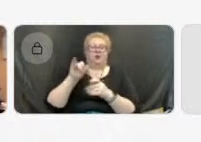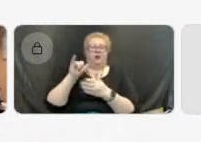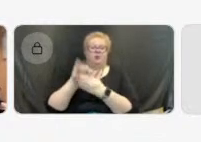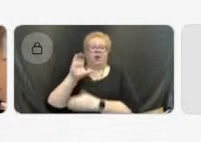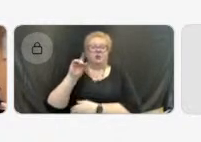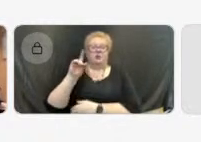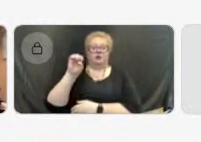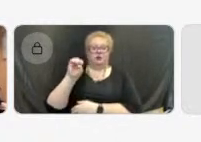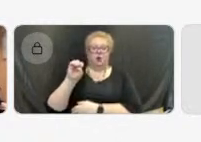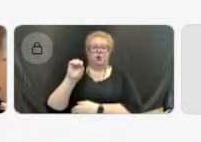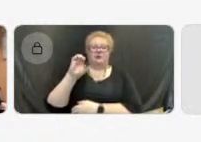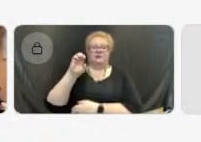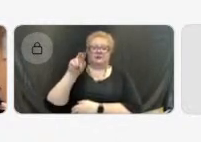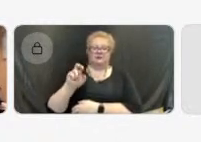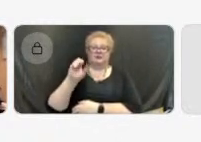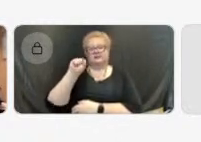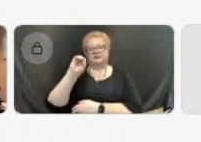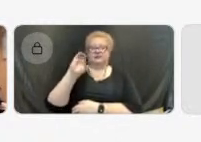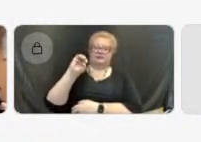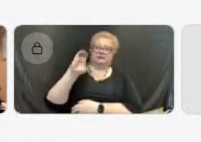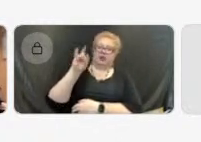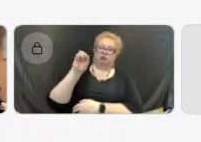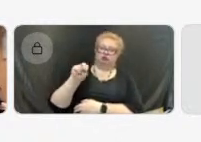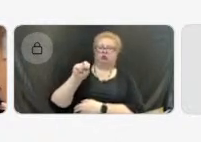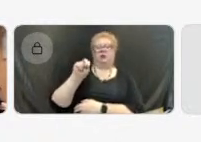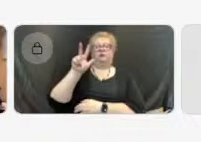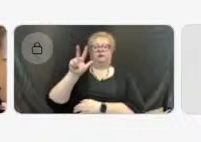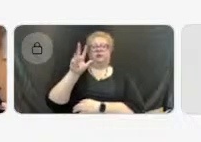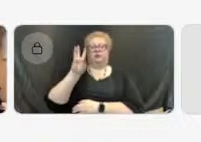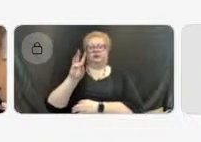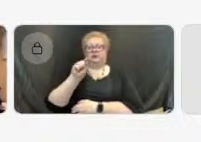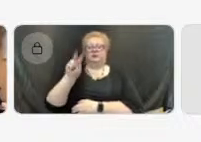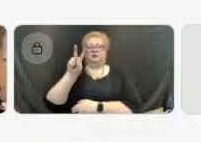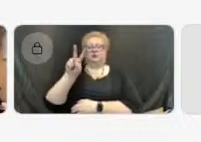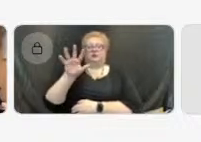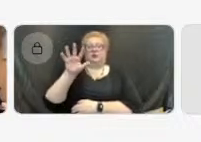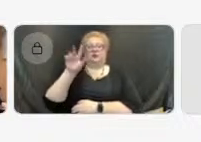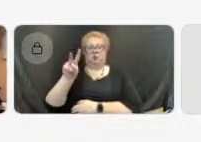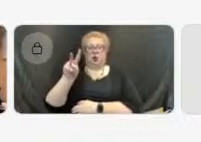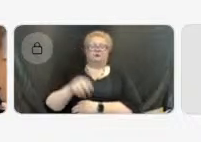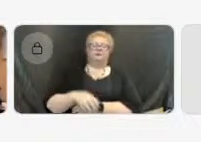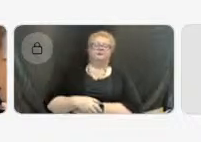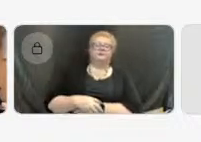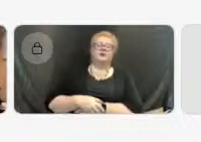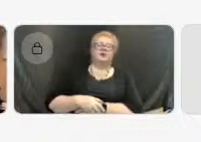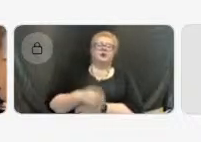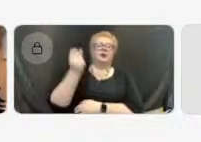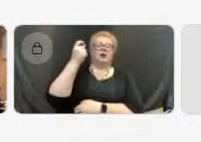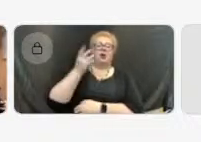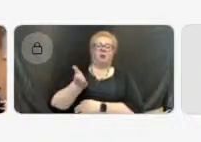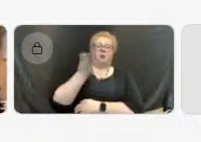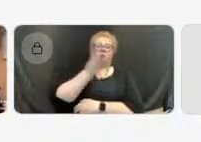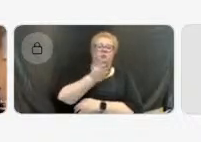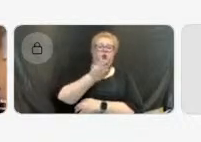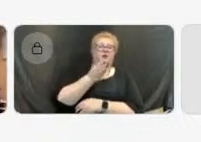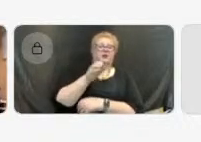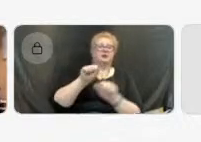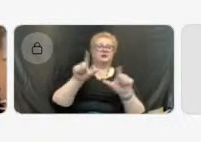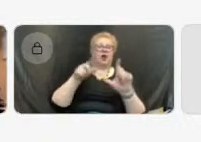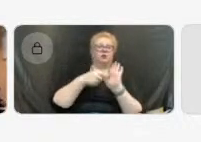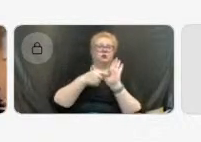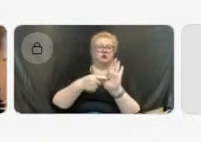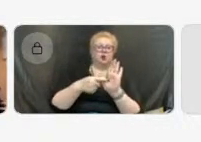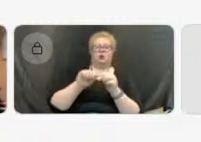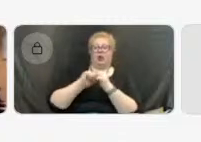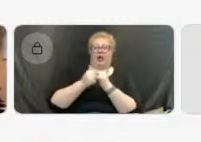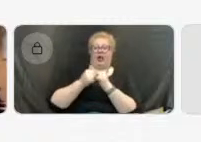Residential District, Section 36-251. Given the point we made in our previous slide about how this annexation into the